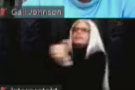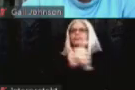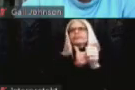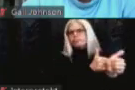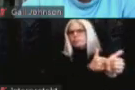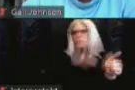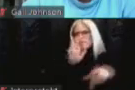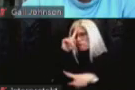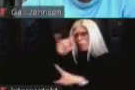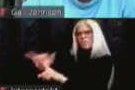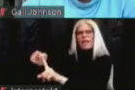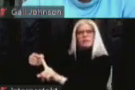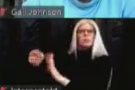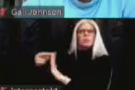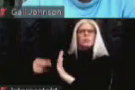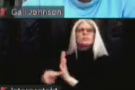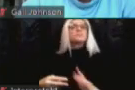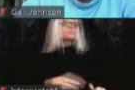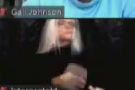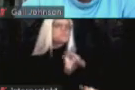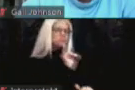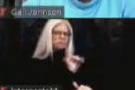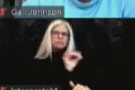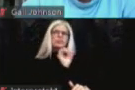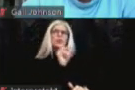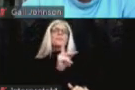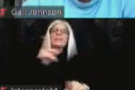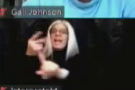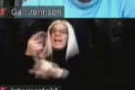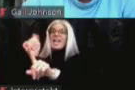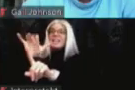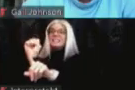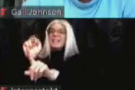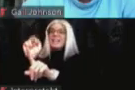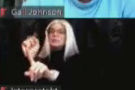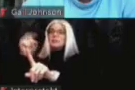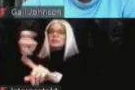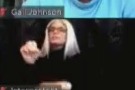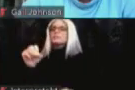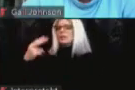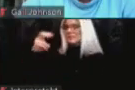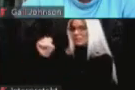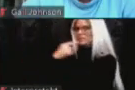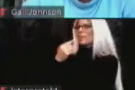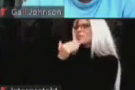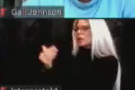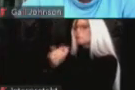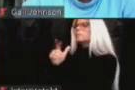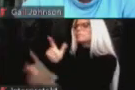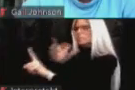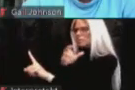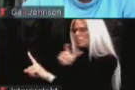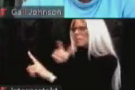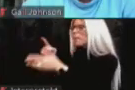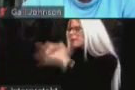Good. Commissioner Santos? Thank you, Mr. Mayor, and thank you, Mr. Manager, for looking into it and your bringing